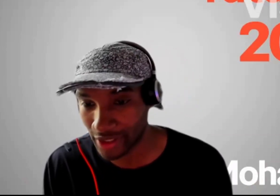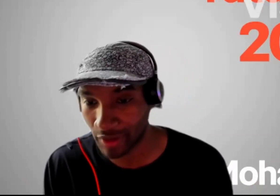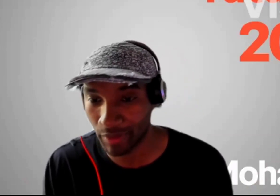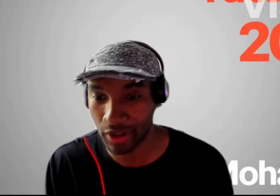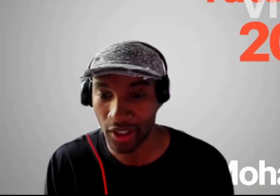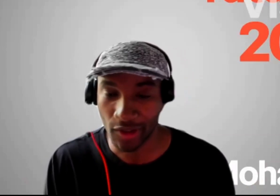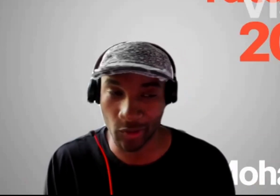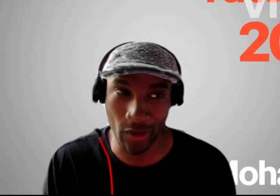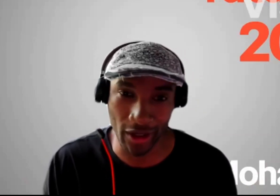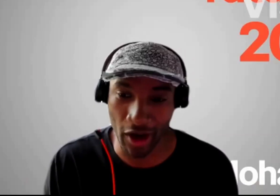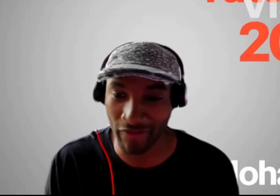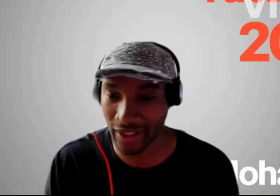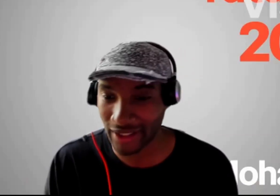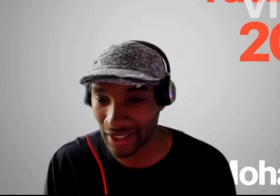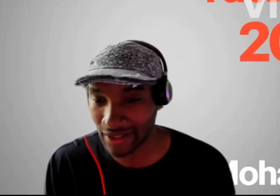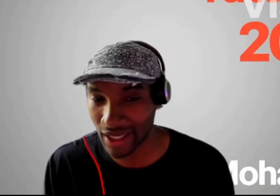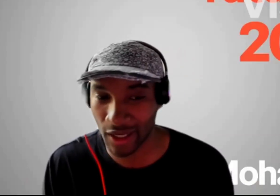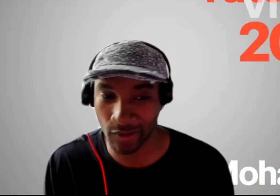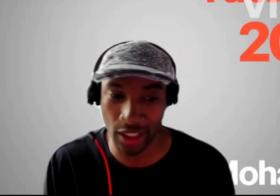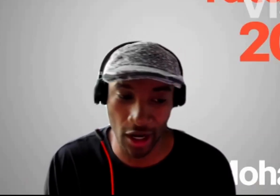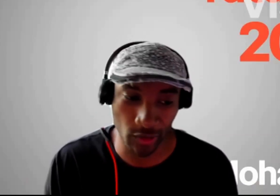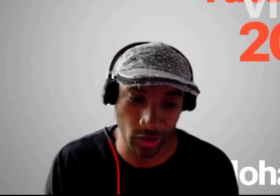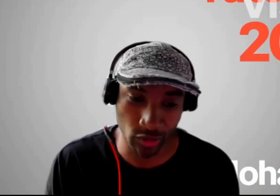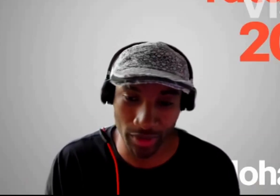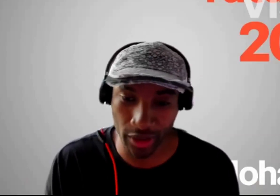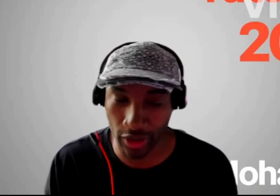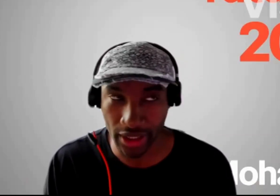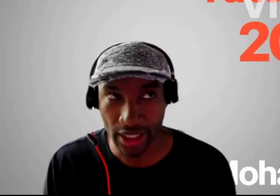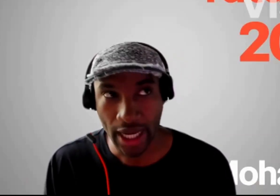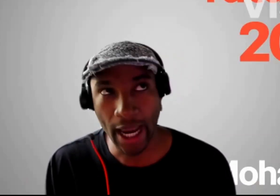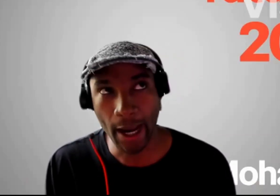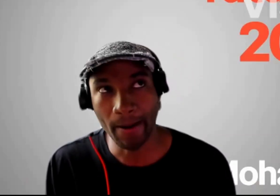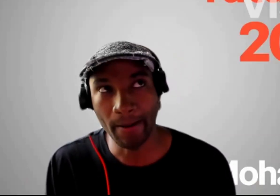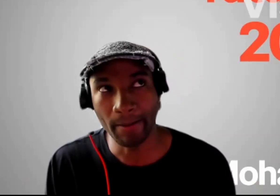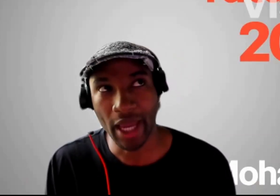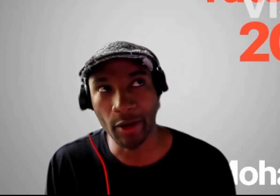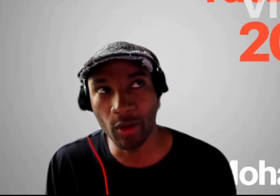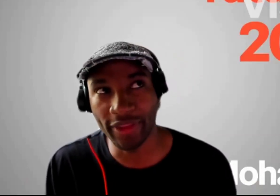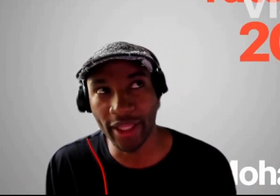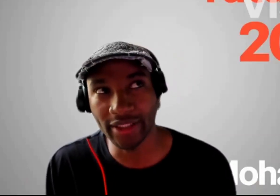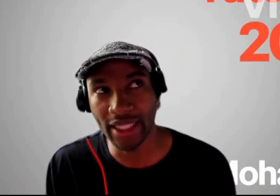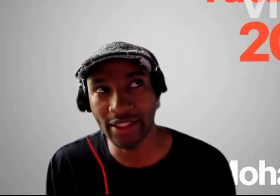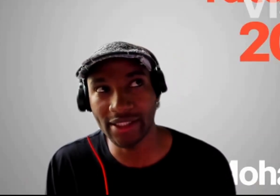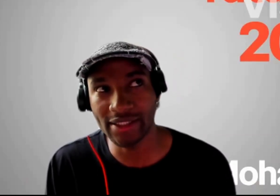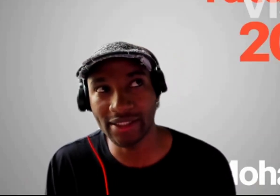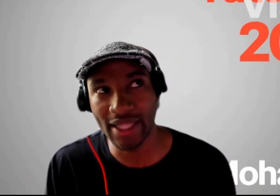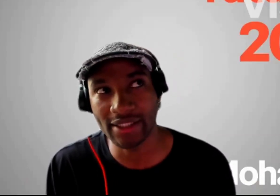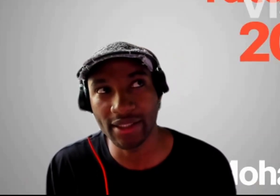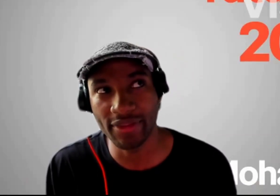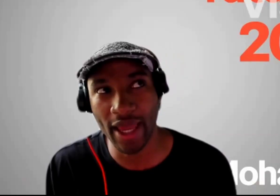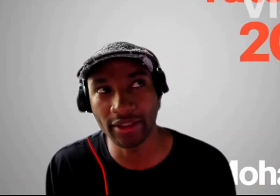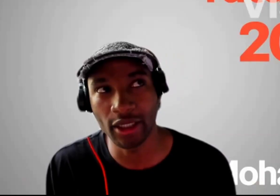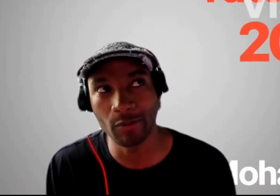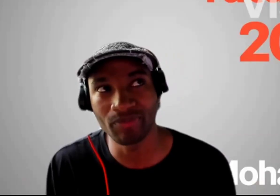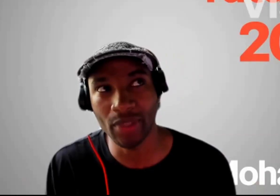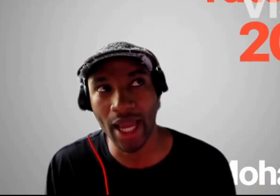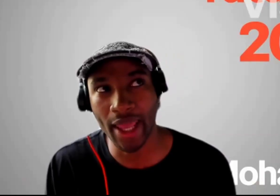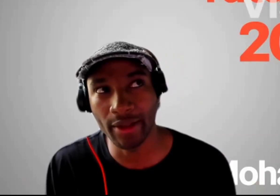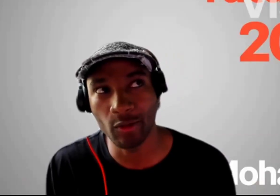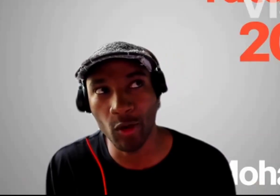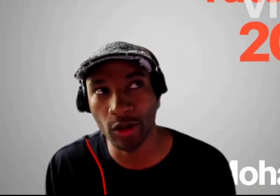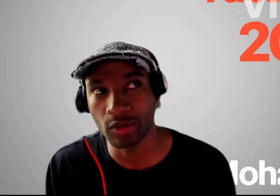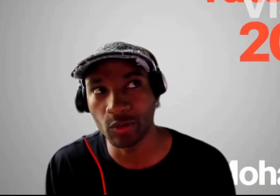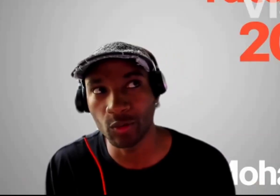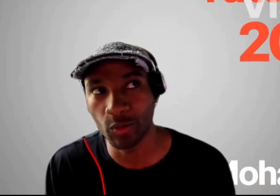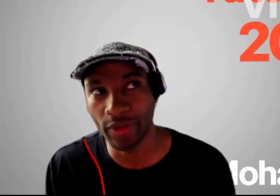design principal, going over things and how they are going to be run. And one thing that is nice is that